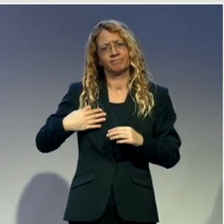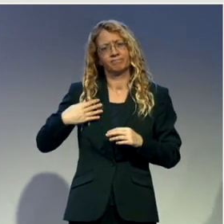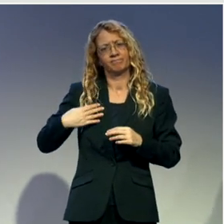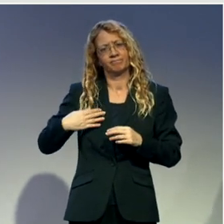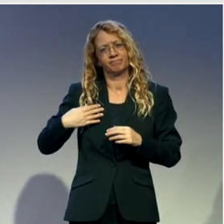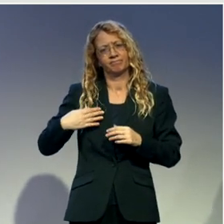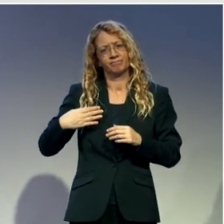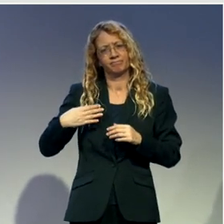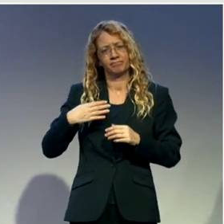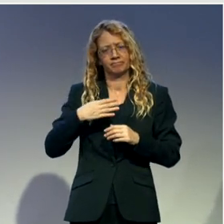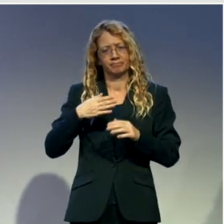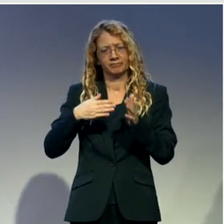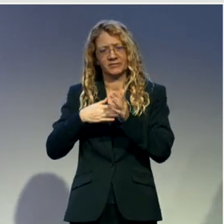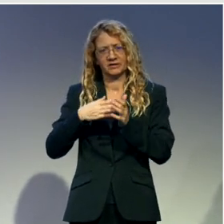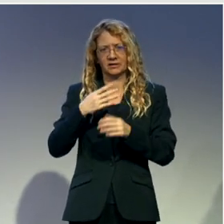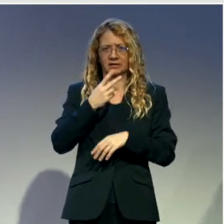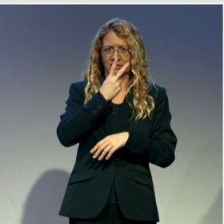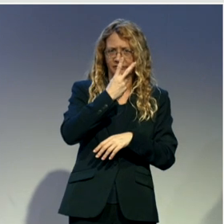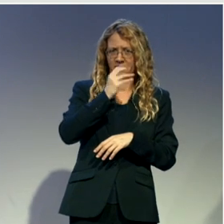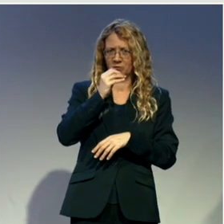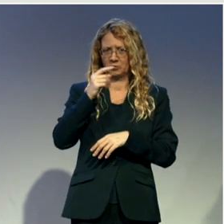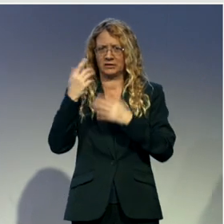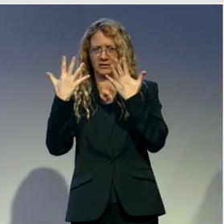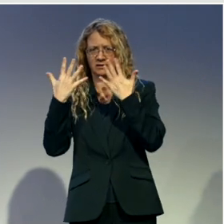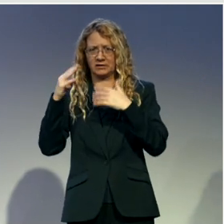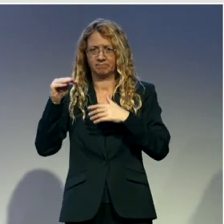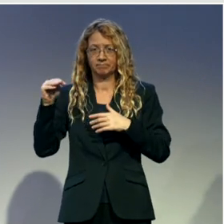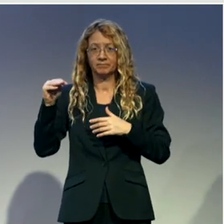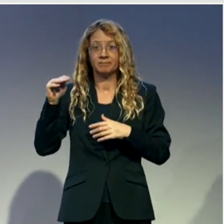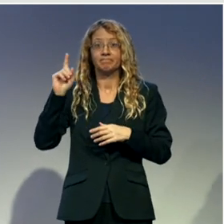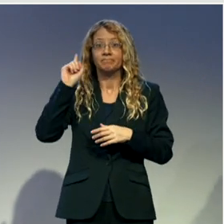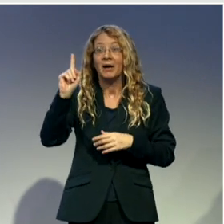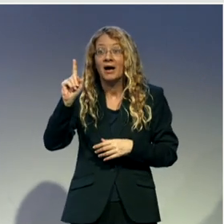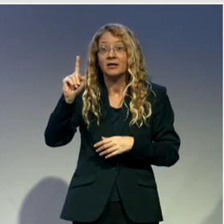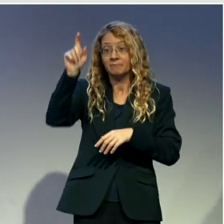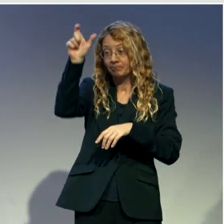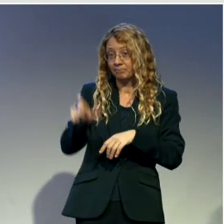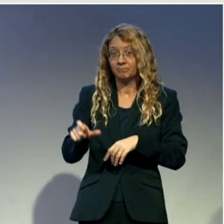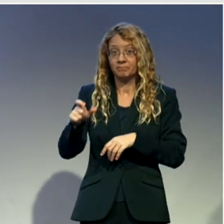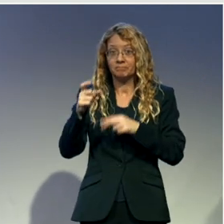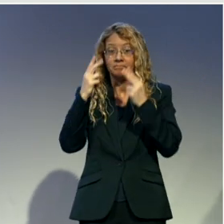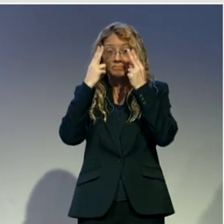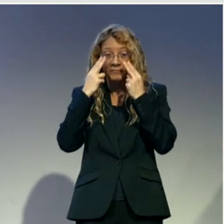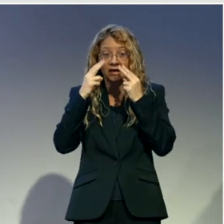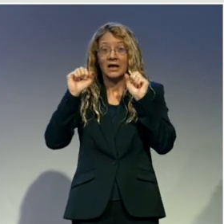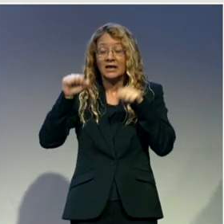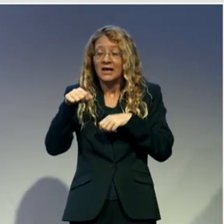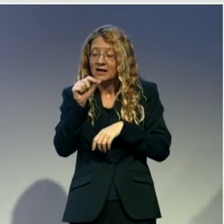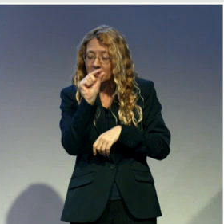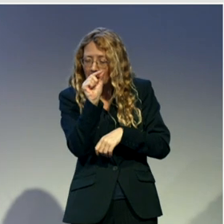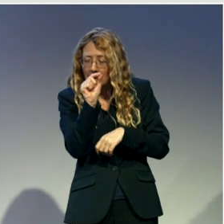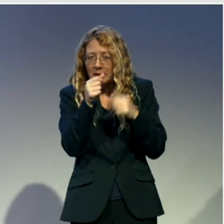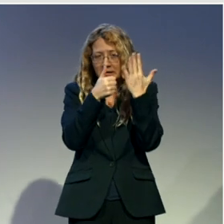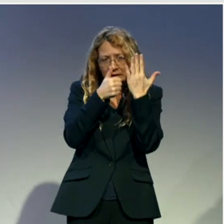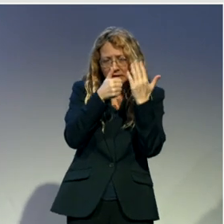of lump. But what a blind MTE finds is 6 to 8 millimeter, which could be stage 0 or stage 1. And that is how she